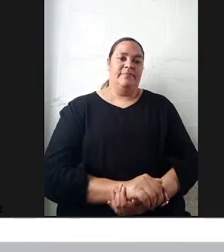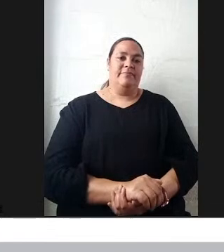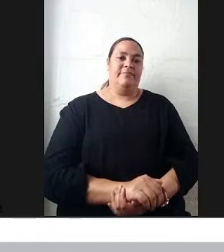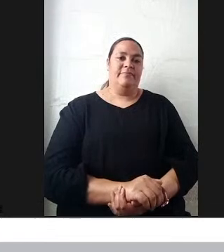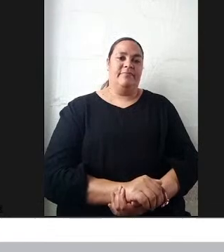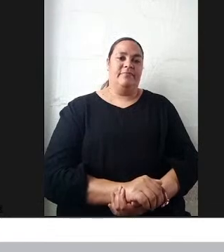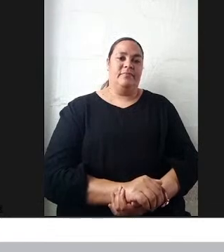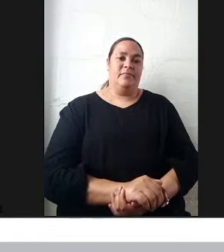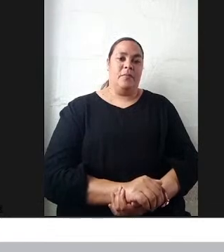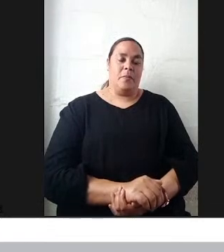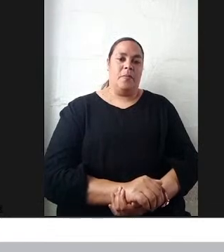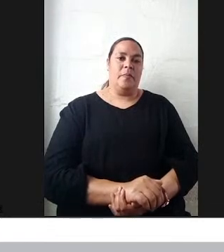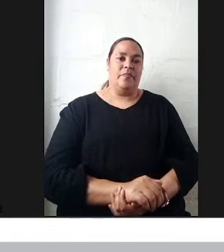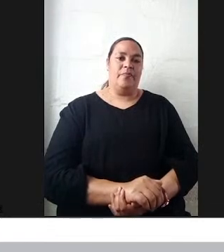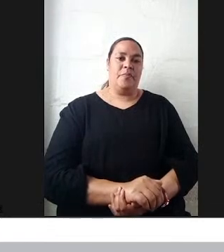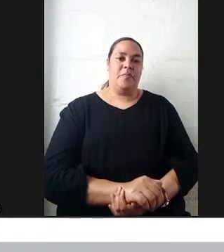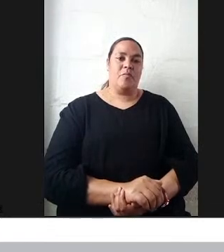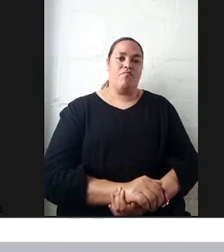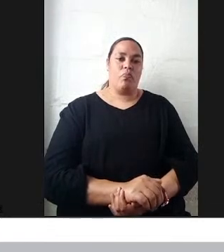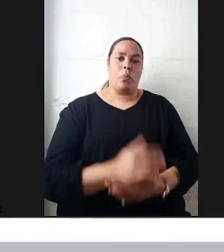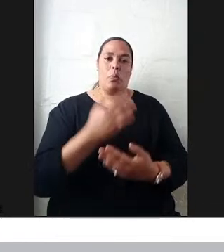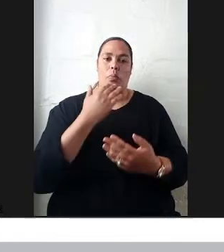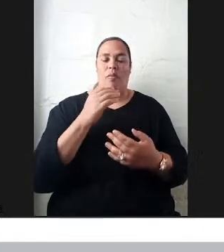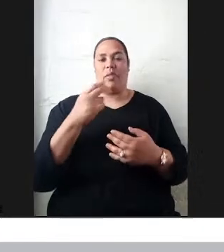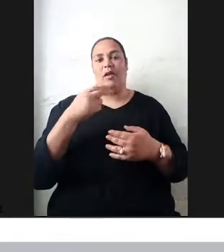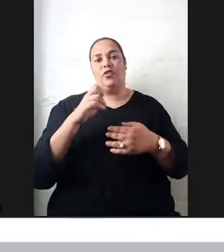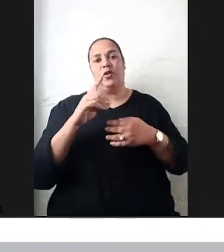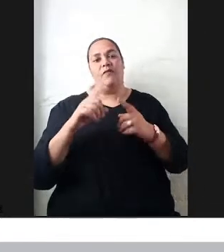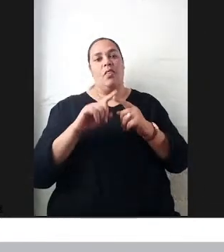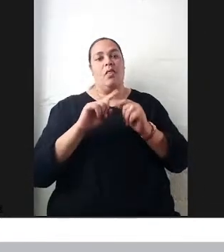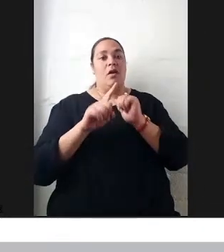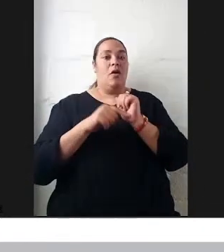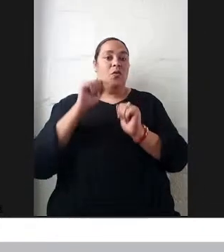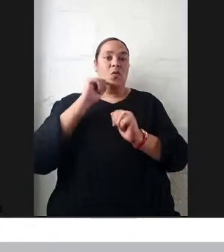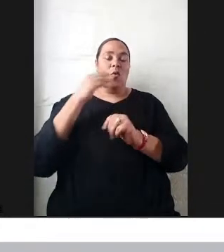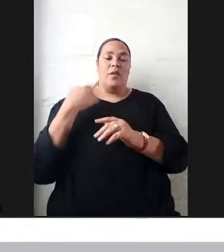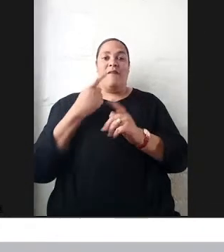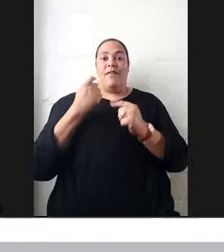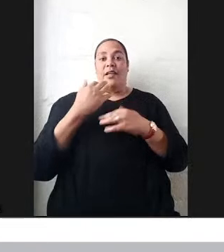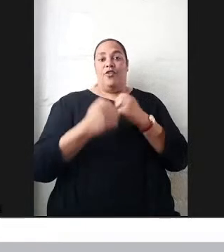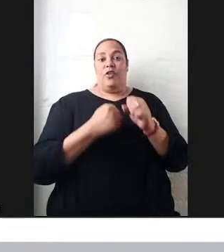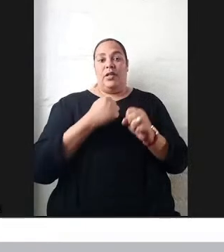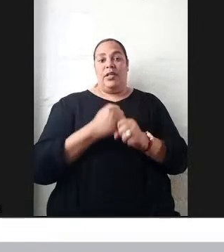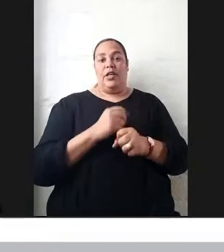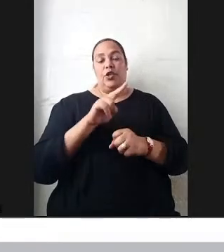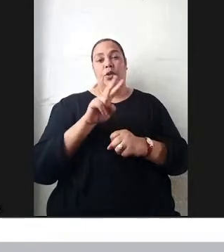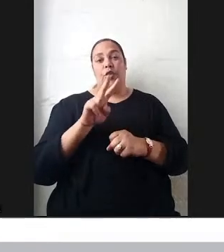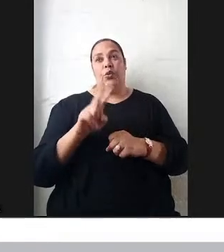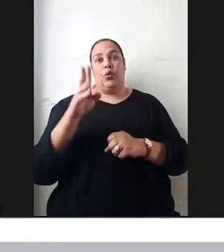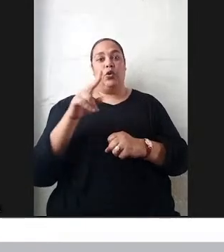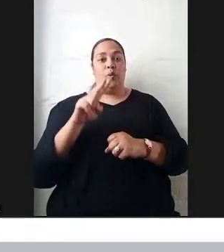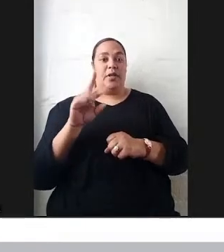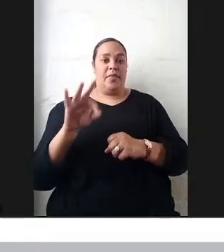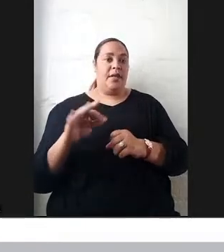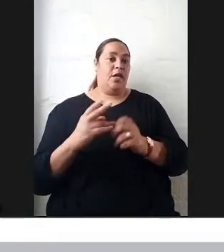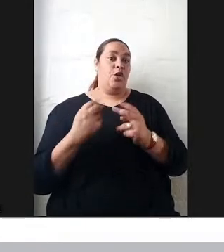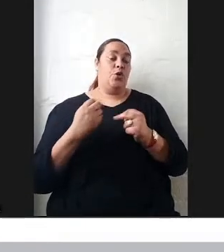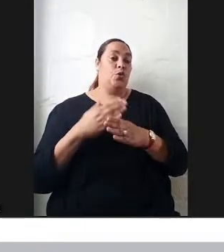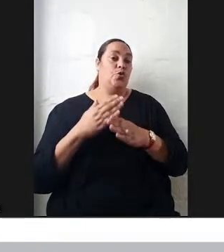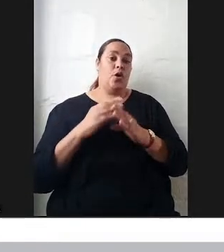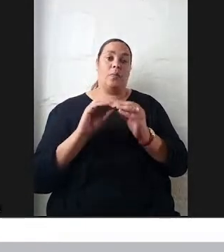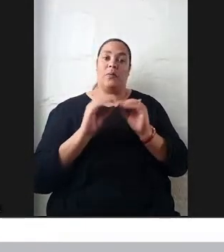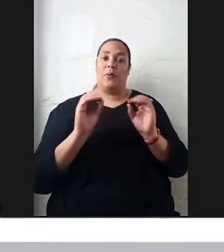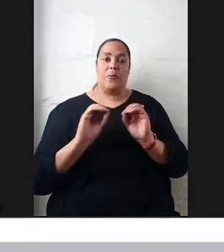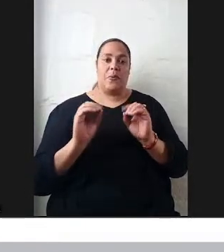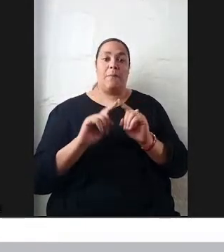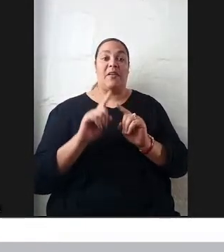Thank you, HOD. For the last quarter of the financial year 22-23, no new jobs were created, but in the first quarter